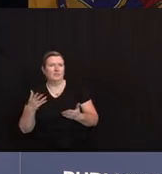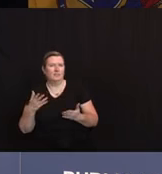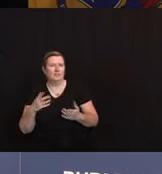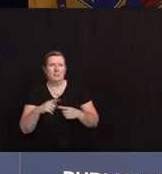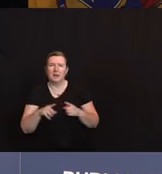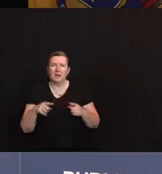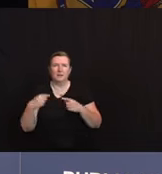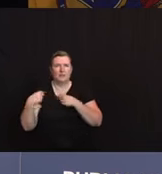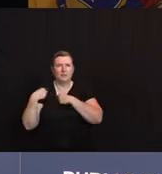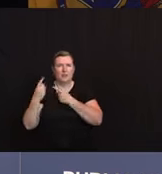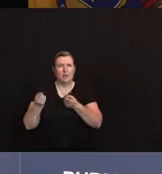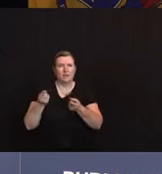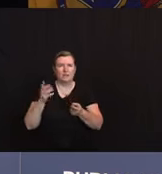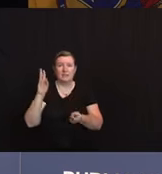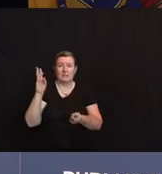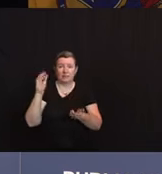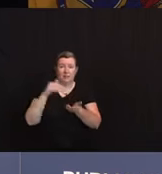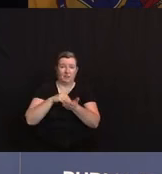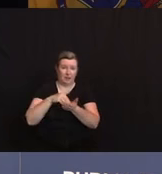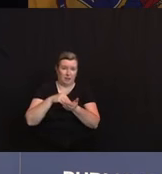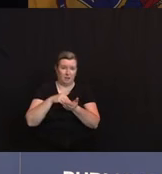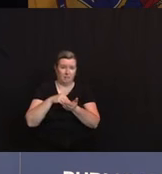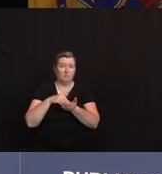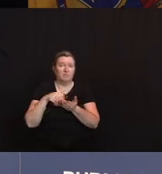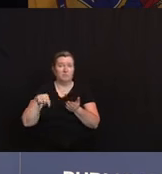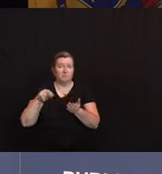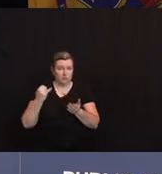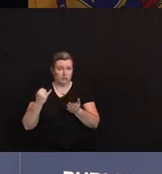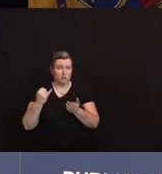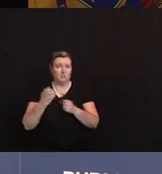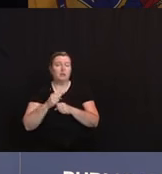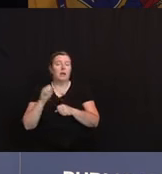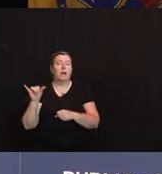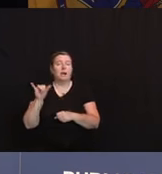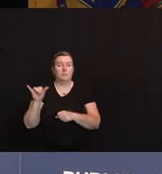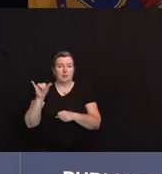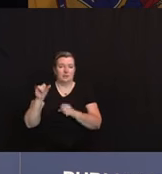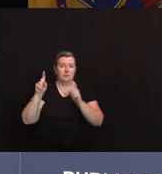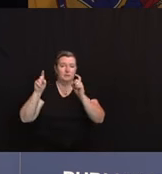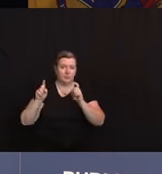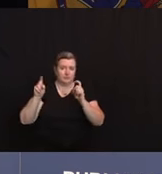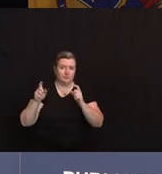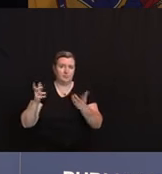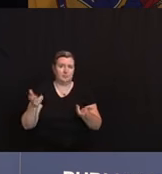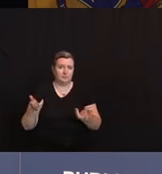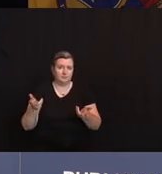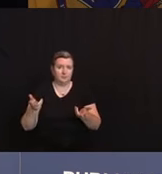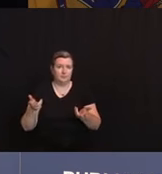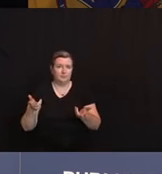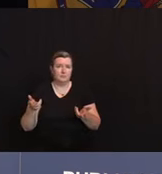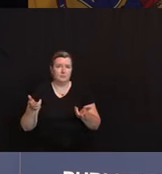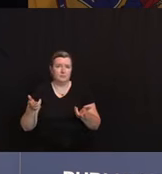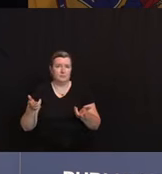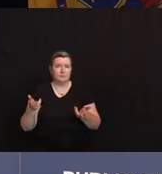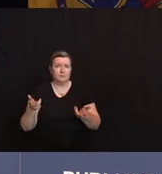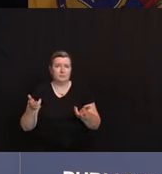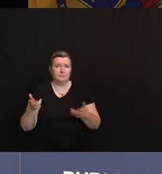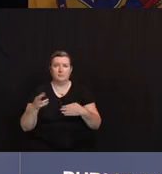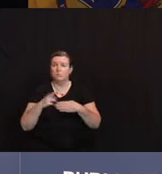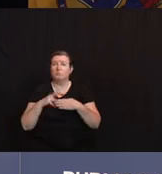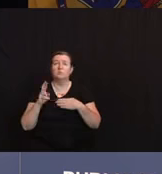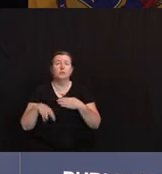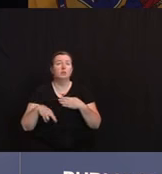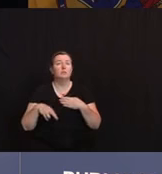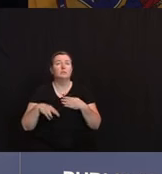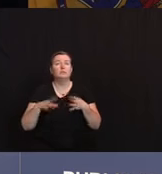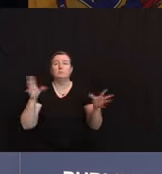received antibody tests. And I don't have the exact numbers off the top of my head, but what it is showing is